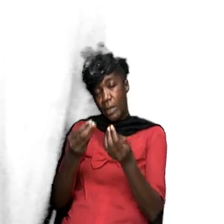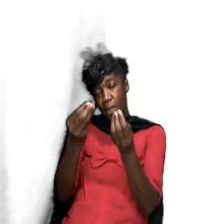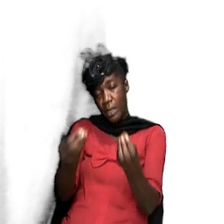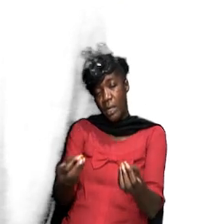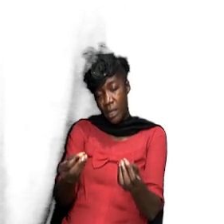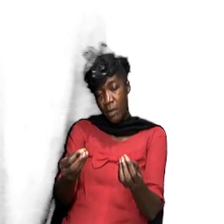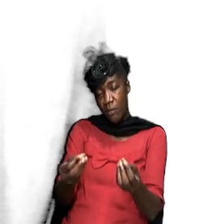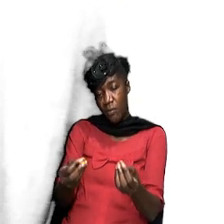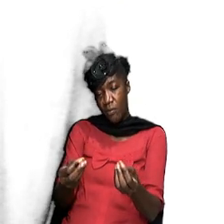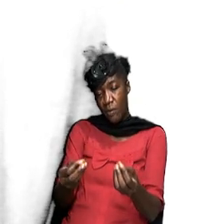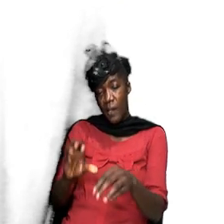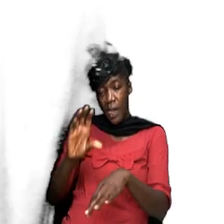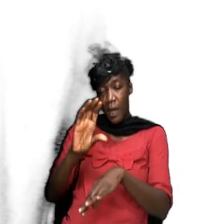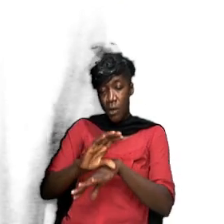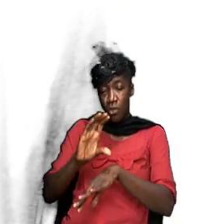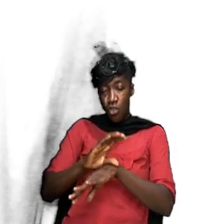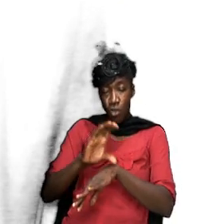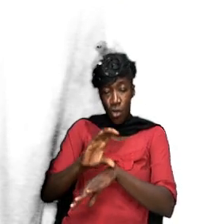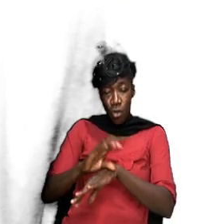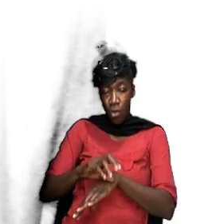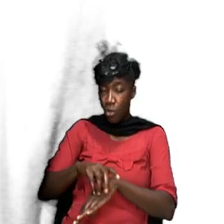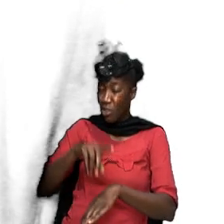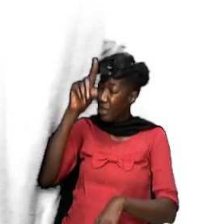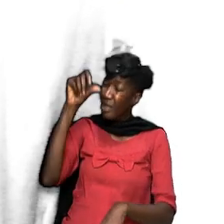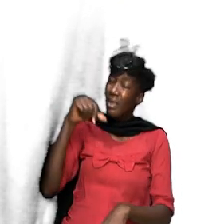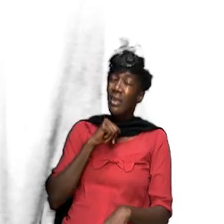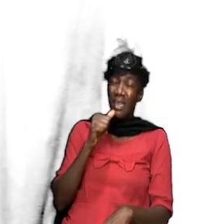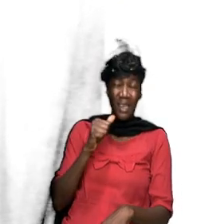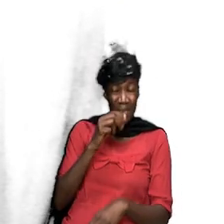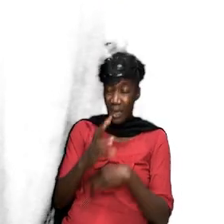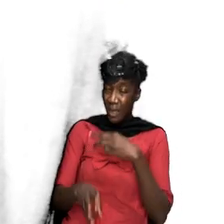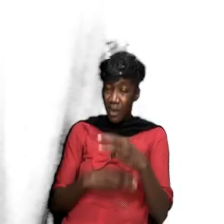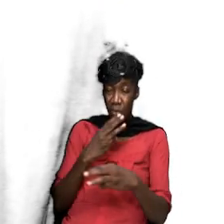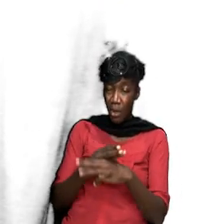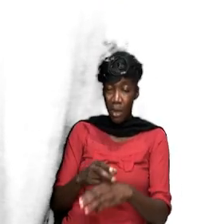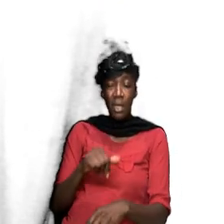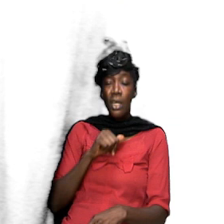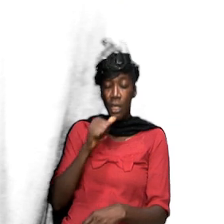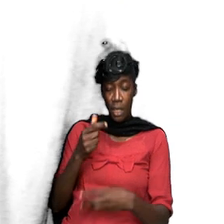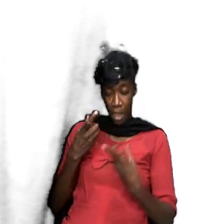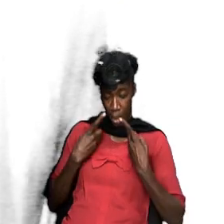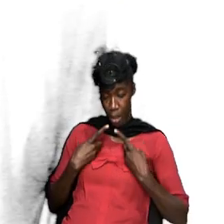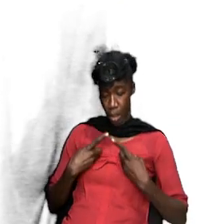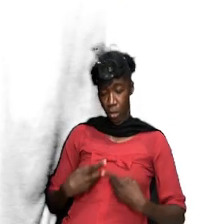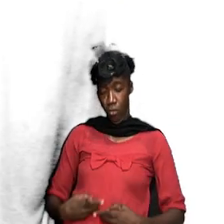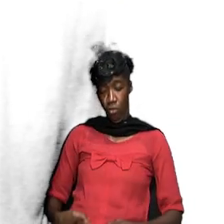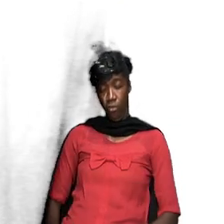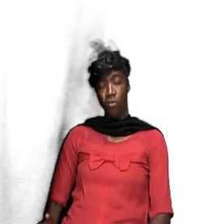The church at no time should be like the world. Not in our dressing.